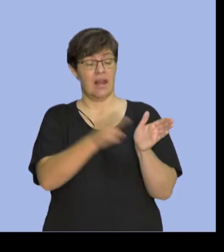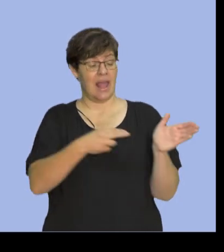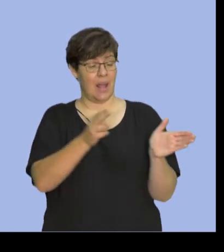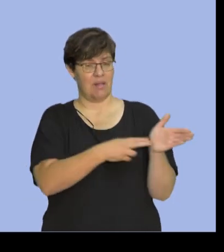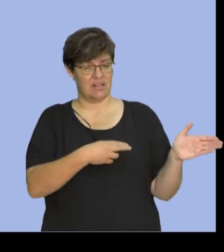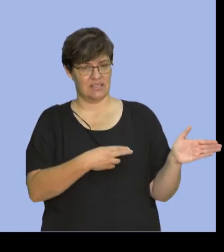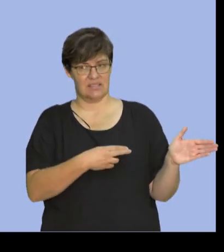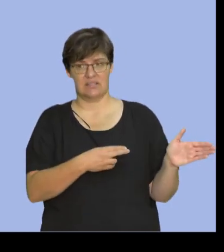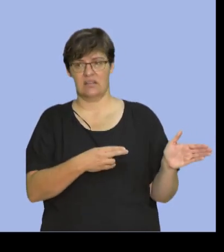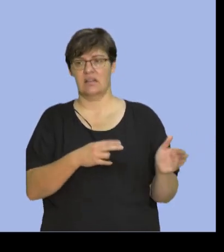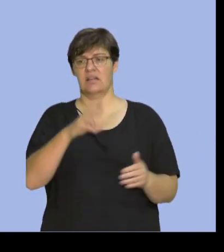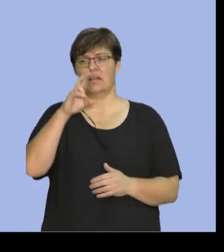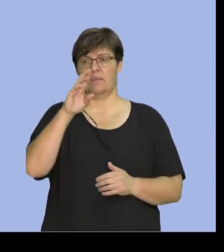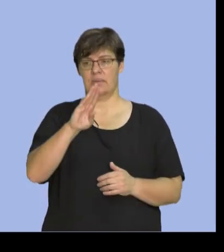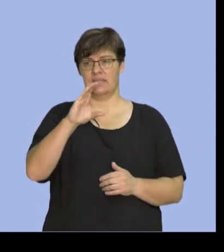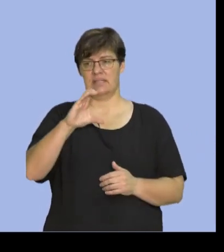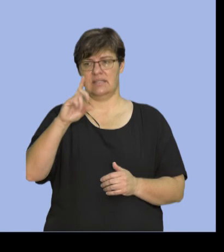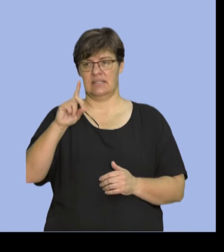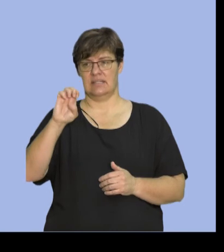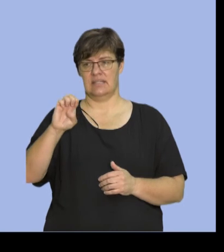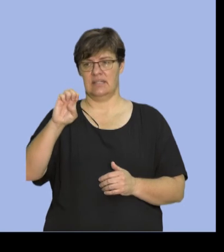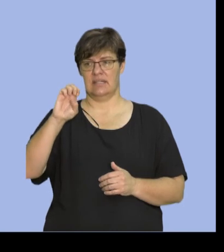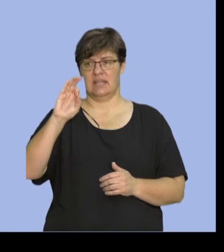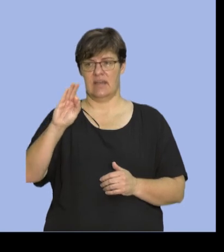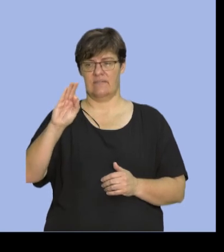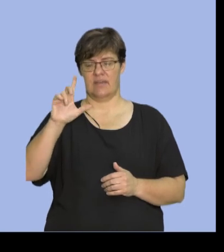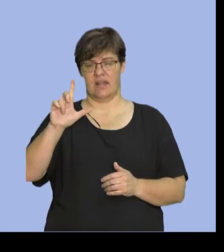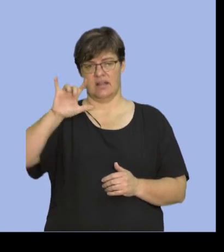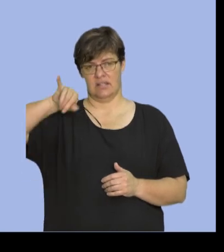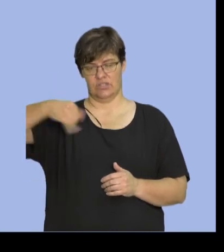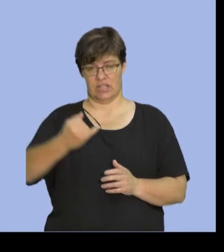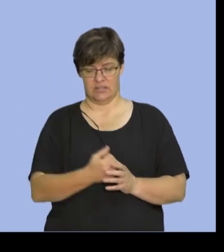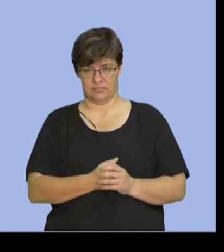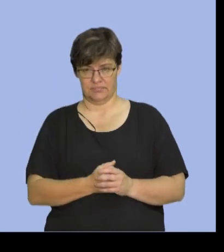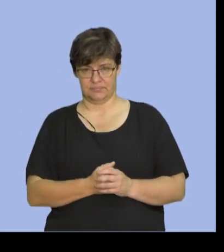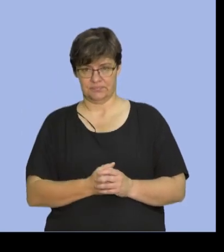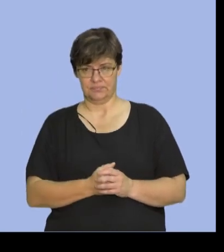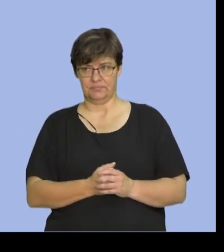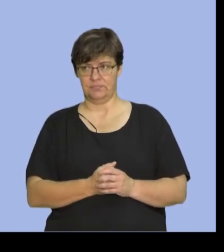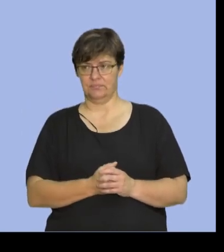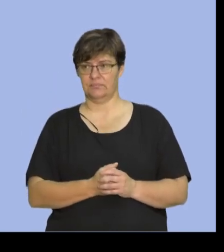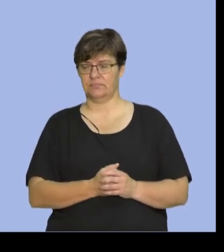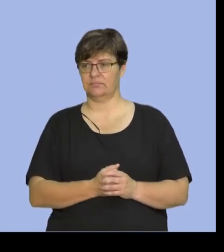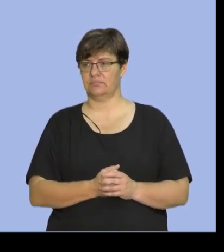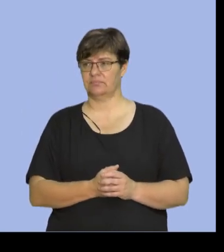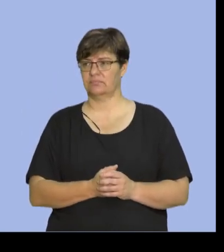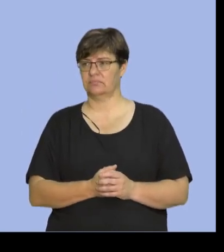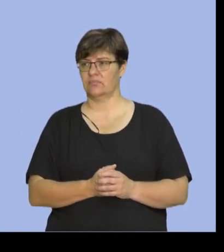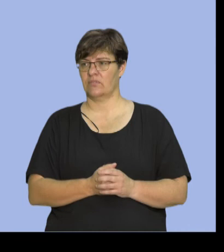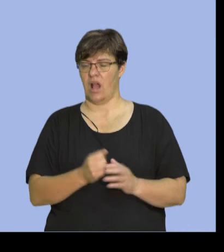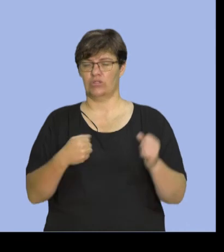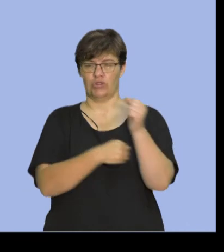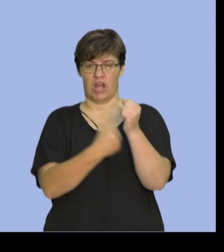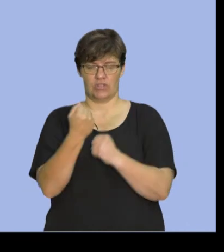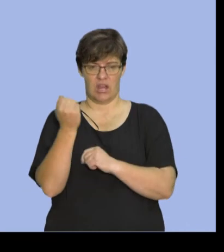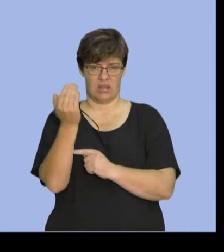the following parts that are labeled B, C, D, E, F, L, and J. So I'm going to point to those structures in